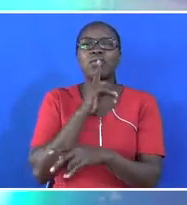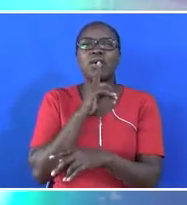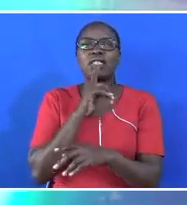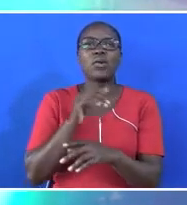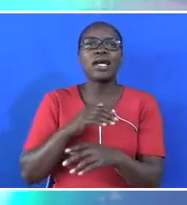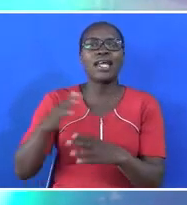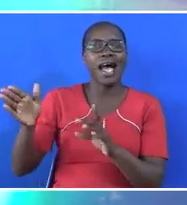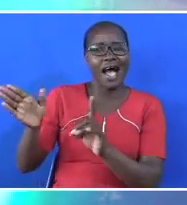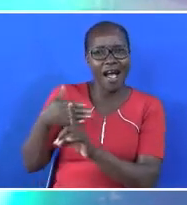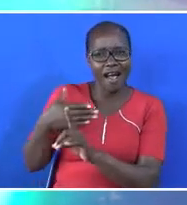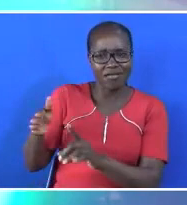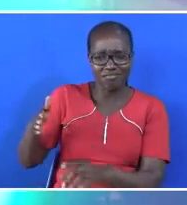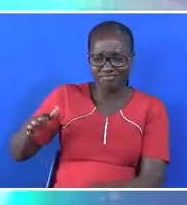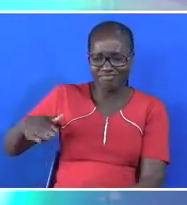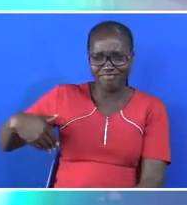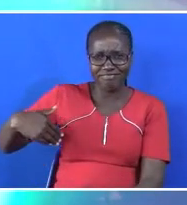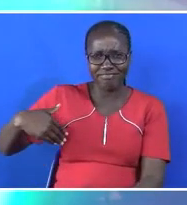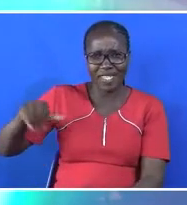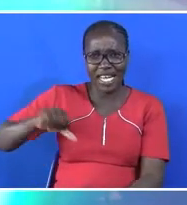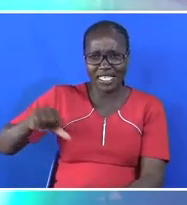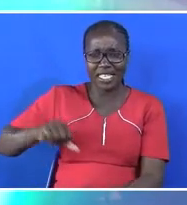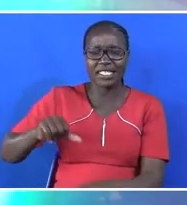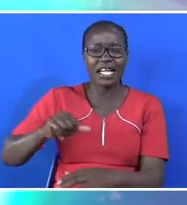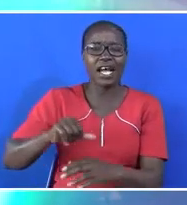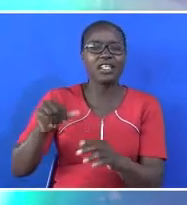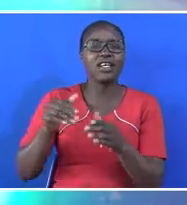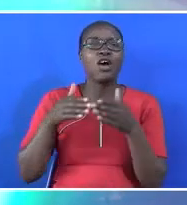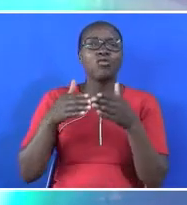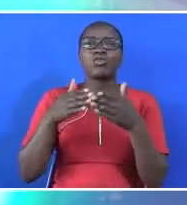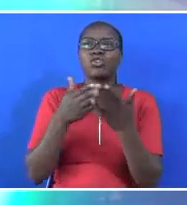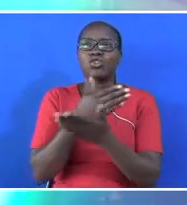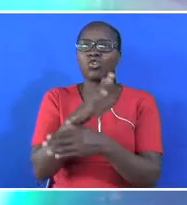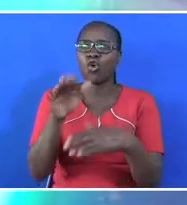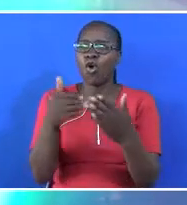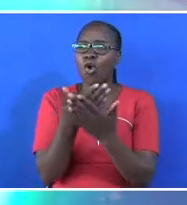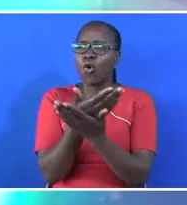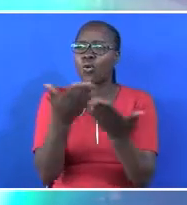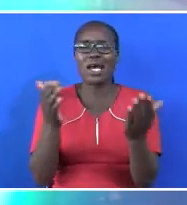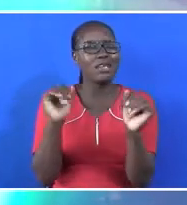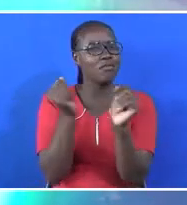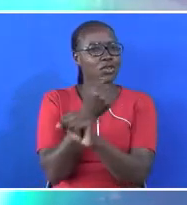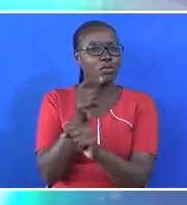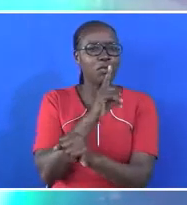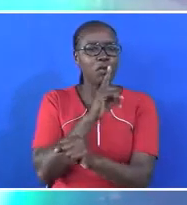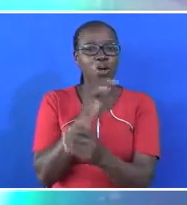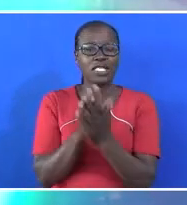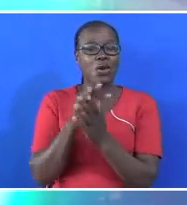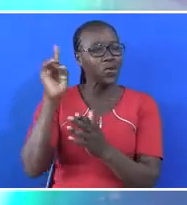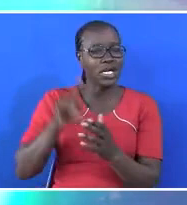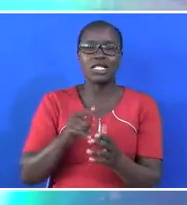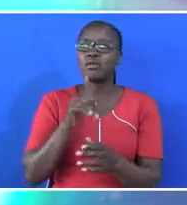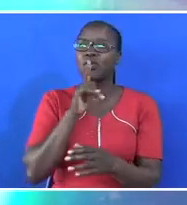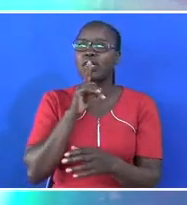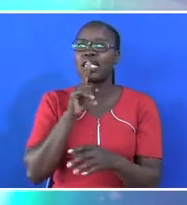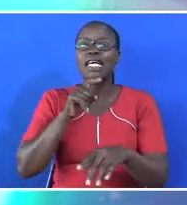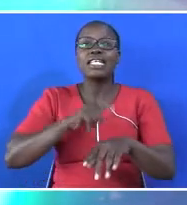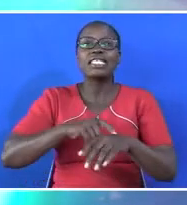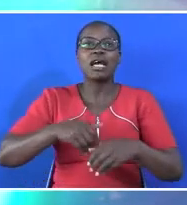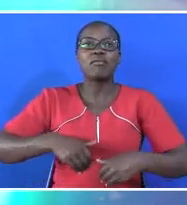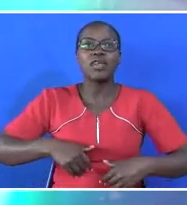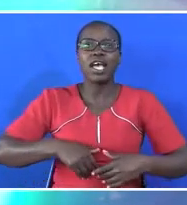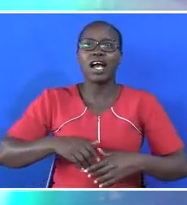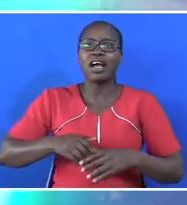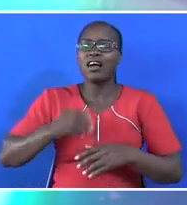adultery and prostitution seems glorified in every way. We can't keep quiet. We can't keep quiet when the young dishonor